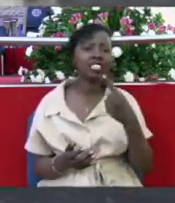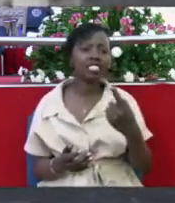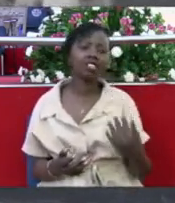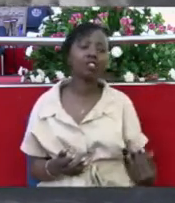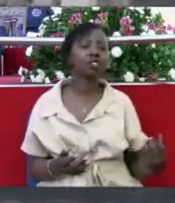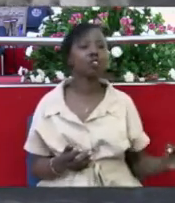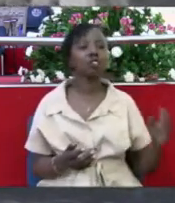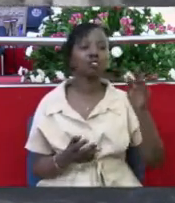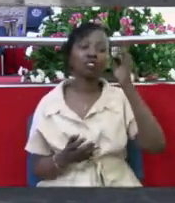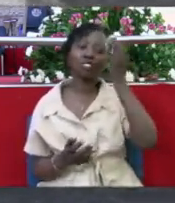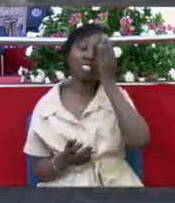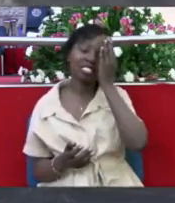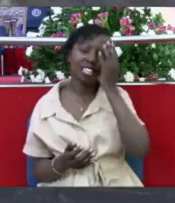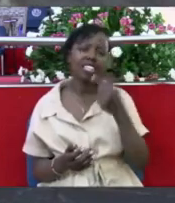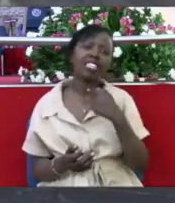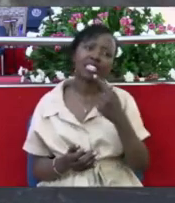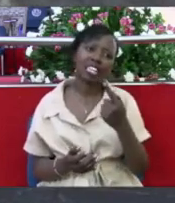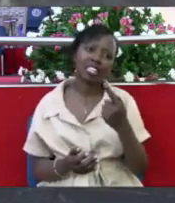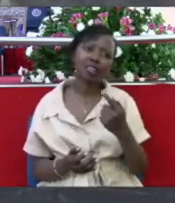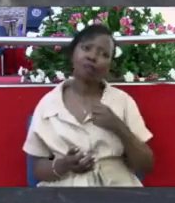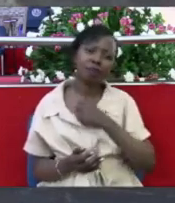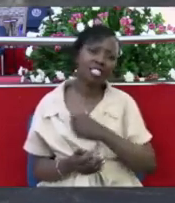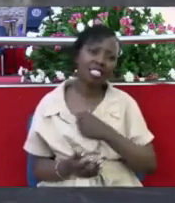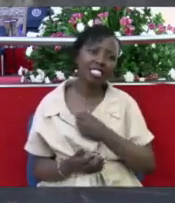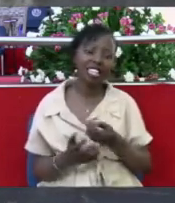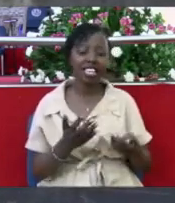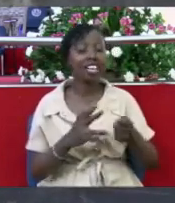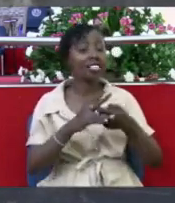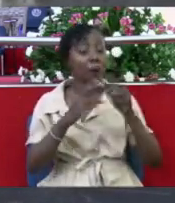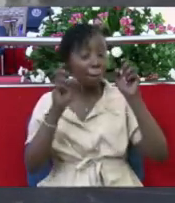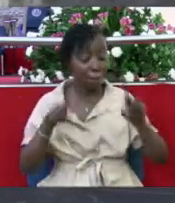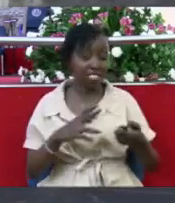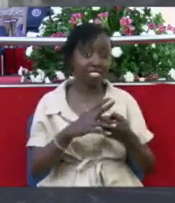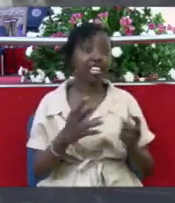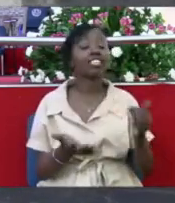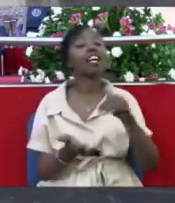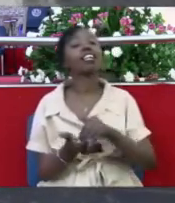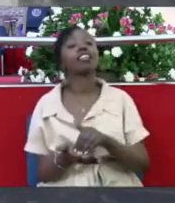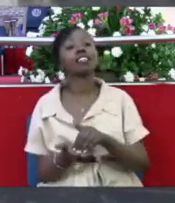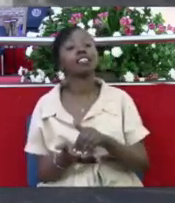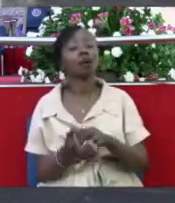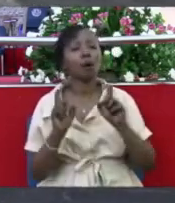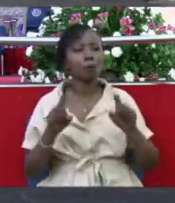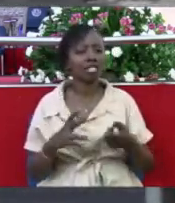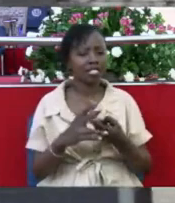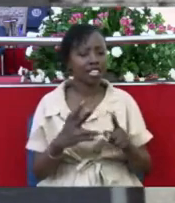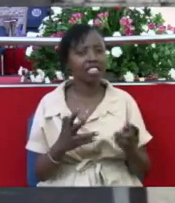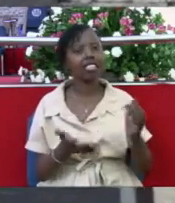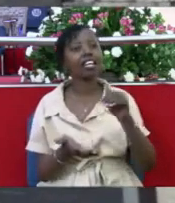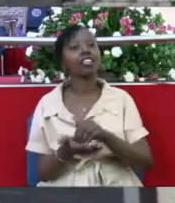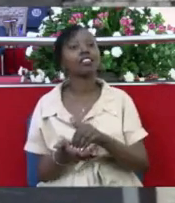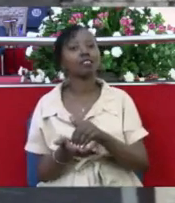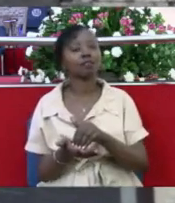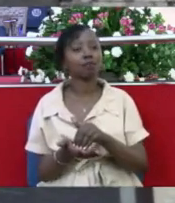anawauliza. He's telling them, guys, we need to restart. Anawaambia tuanzeni upya. We need to start again. Tuanze tena. We